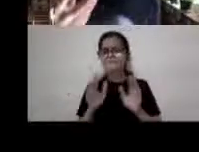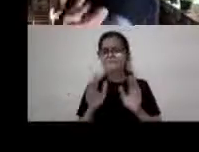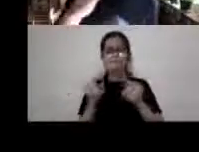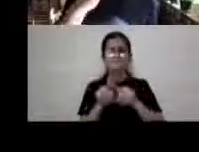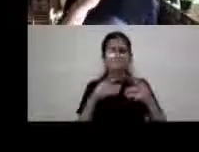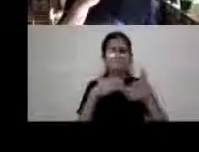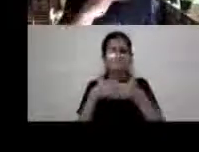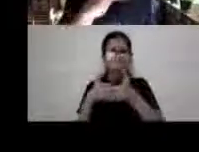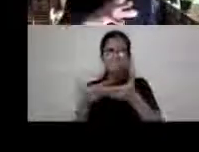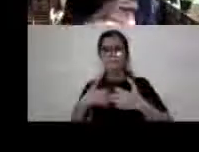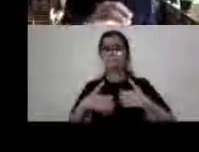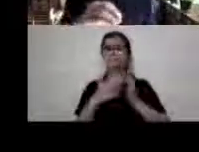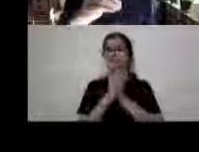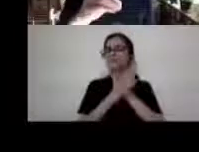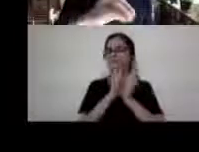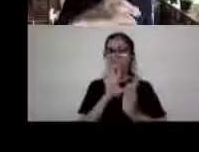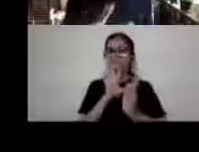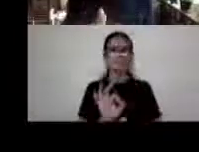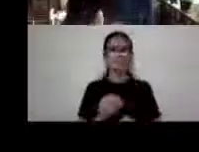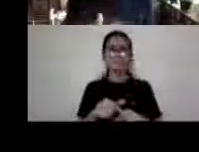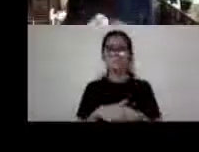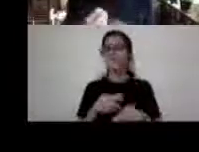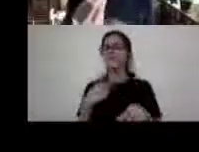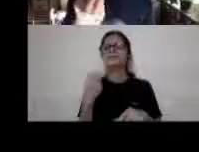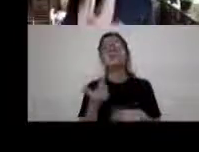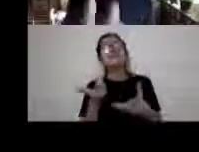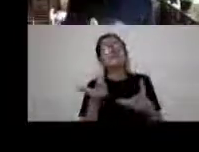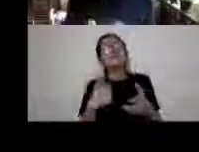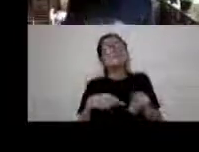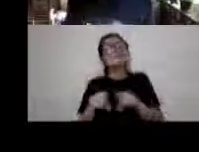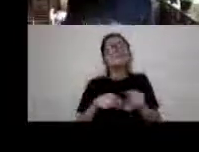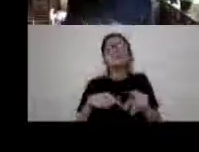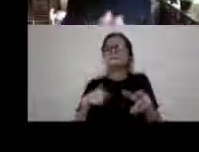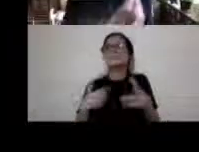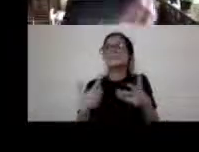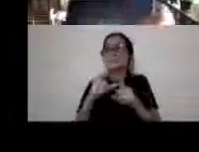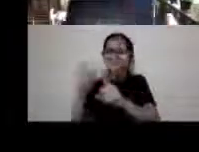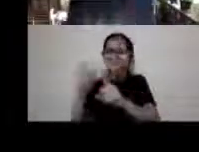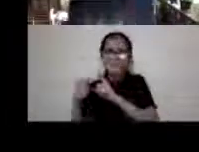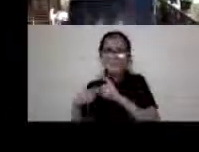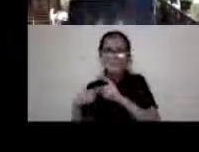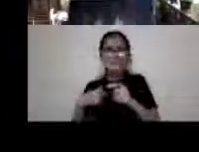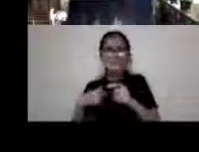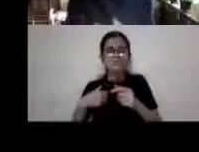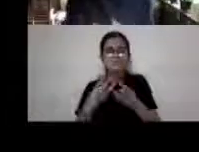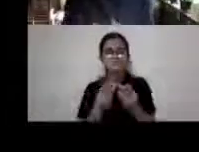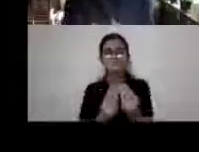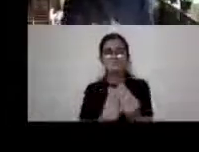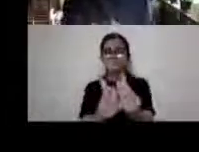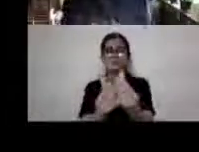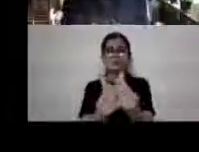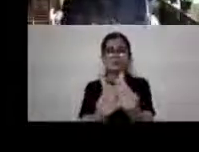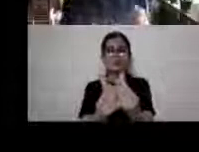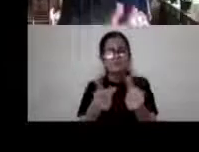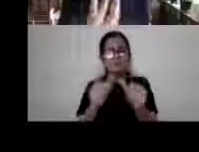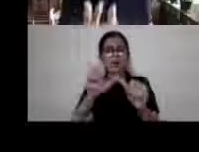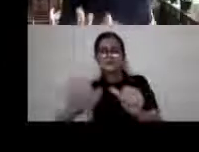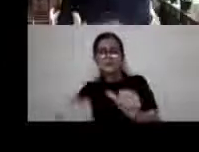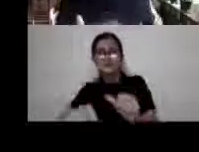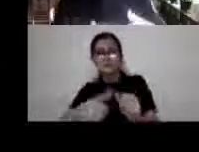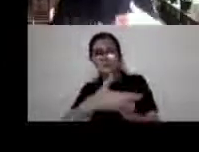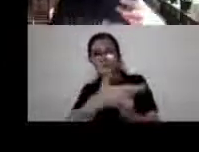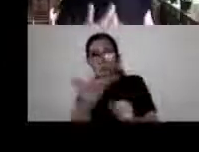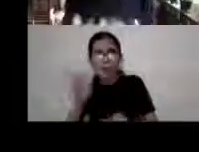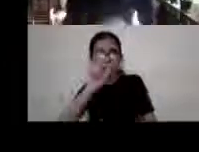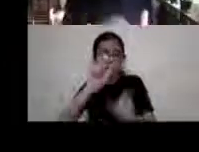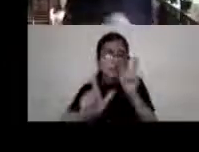is very interesting. Usually, if you are coming up with a very, very good solution, which is accessible, and which